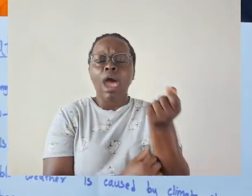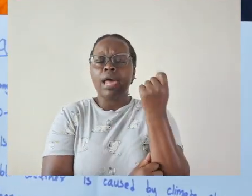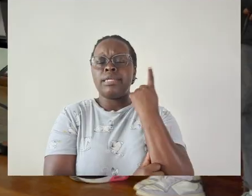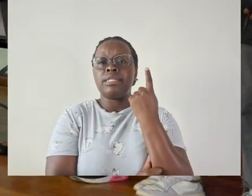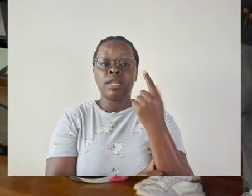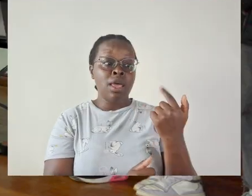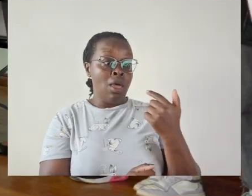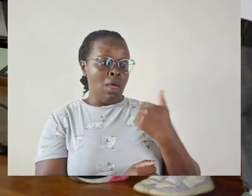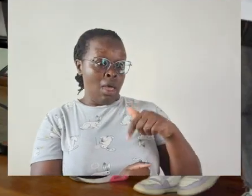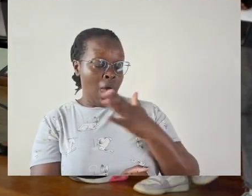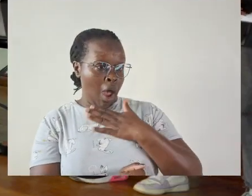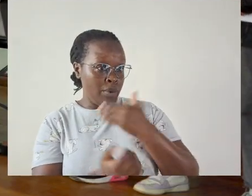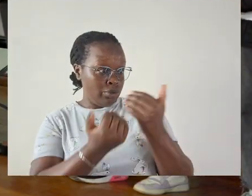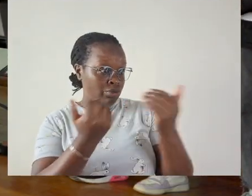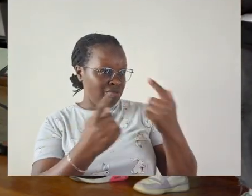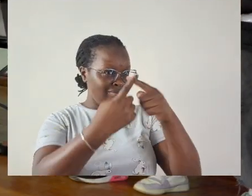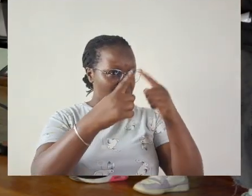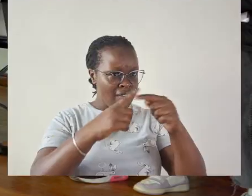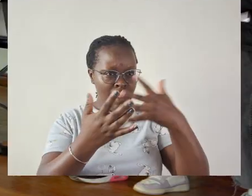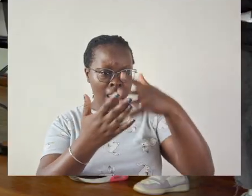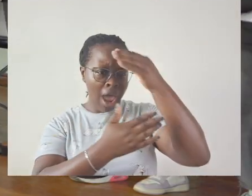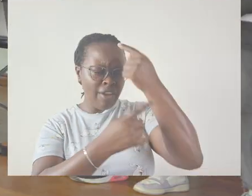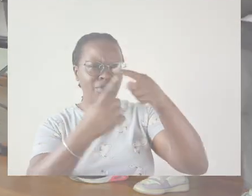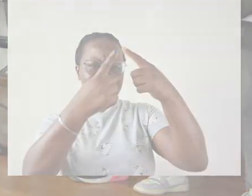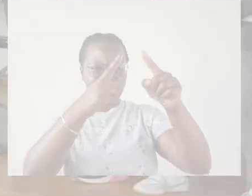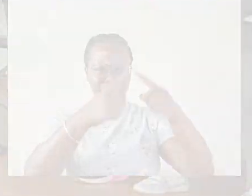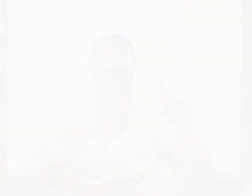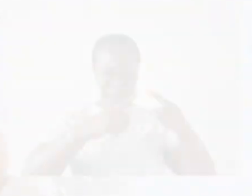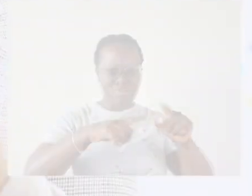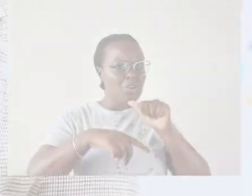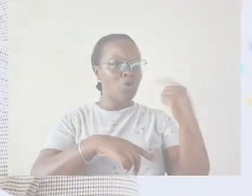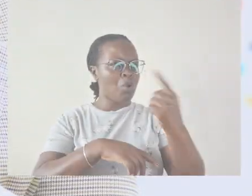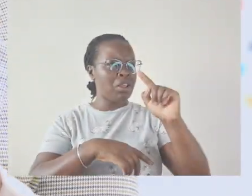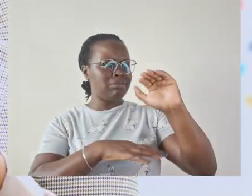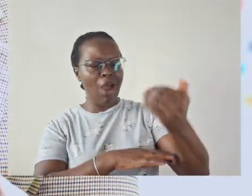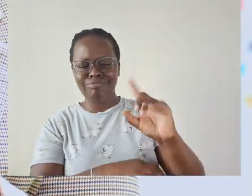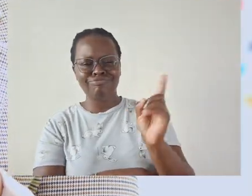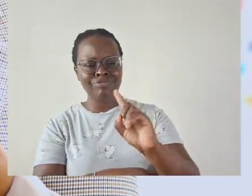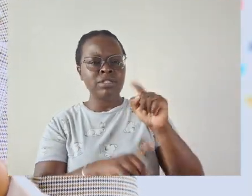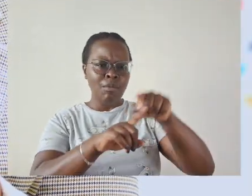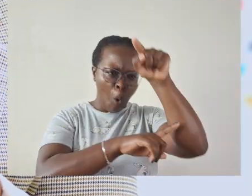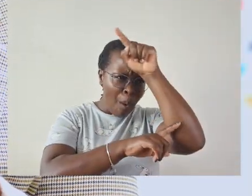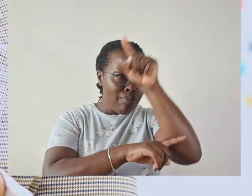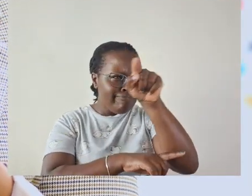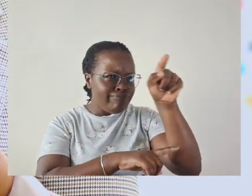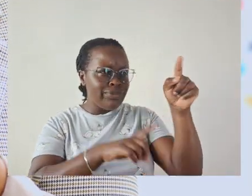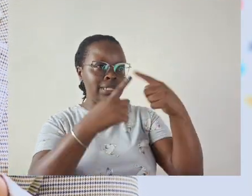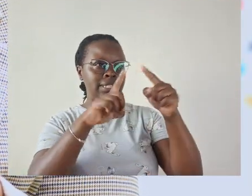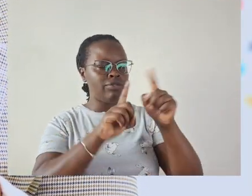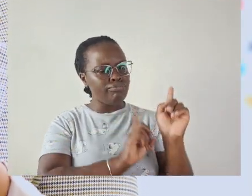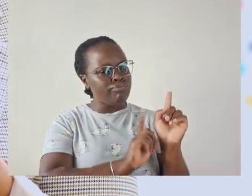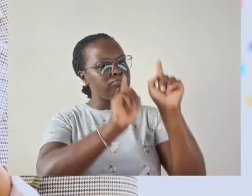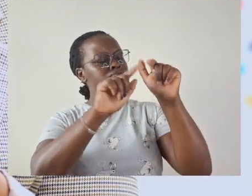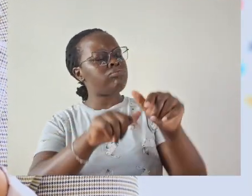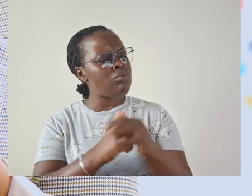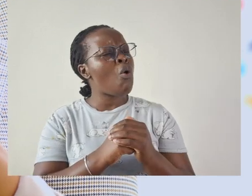children from the refugee settings, and these children will be able to inform how EdTech solutions should look like,